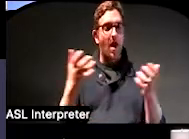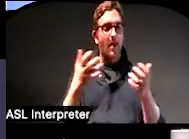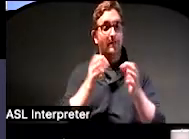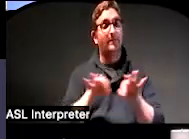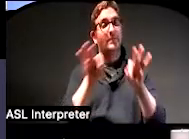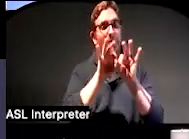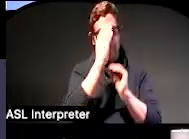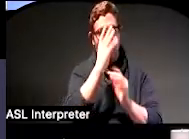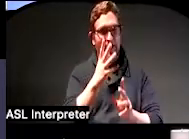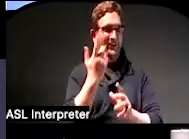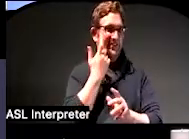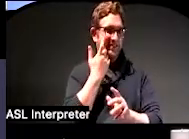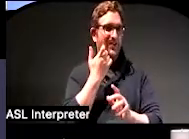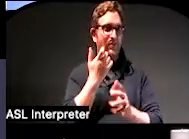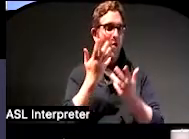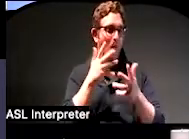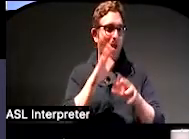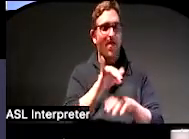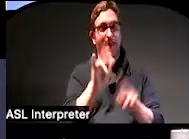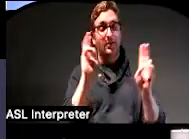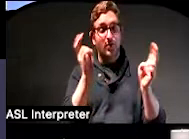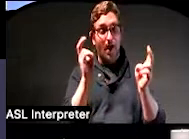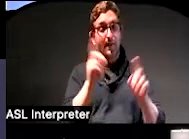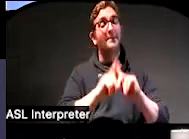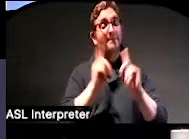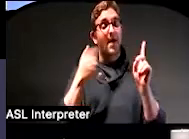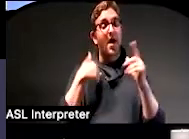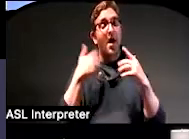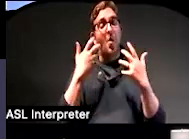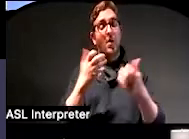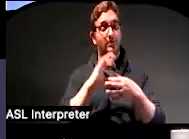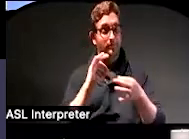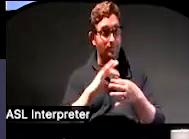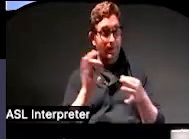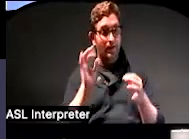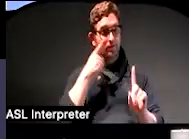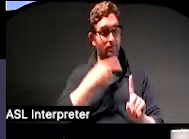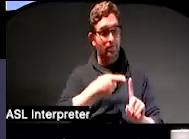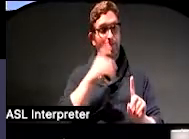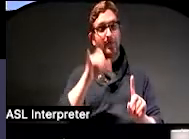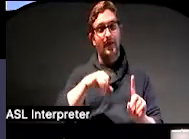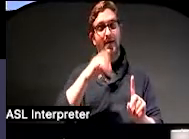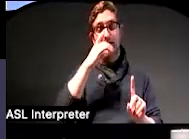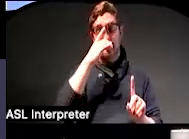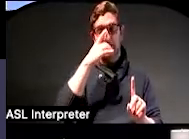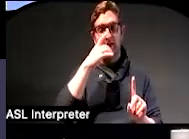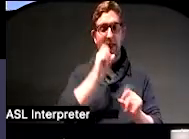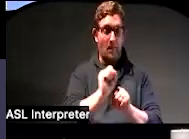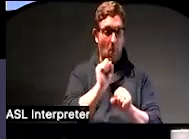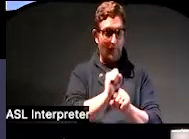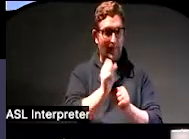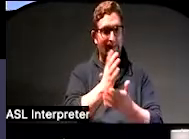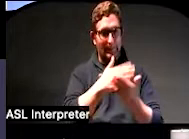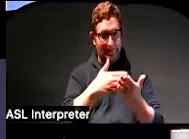information already on that topic. But what I wanted to say in terms of the employment piece